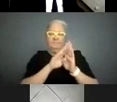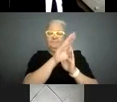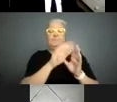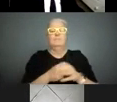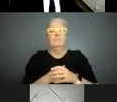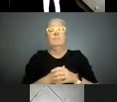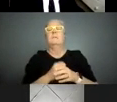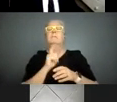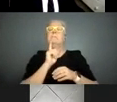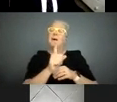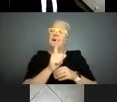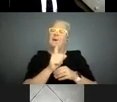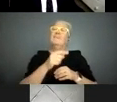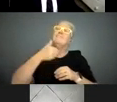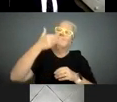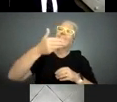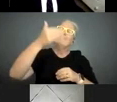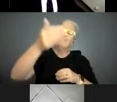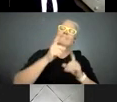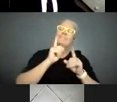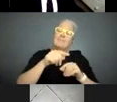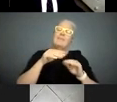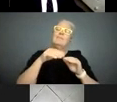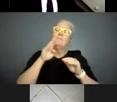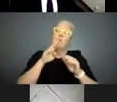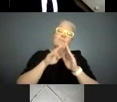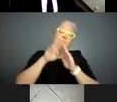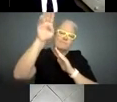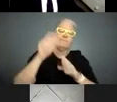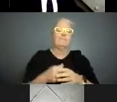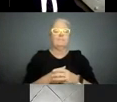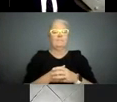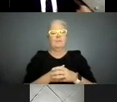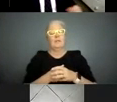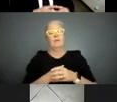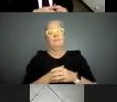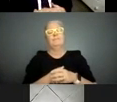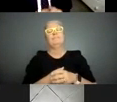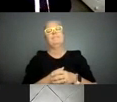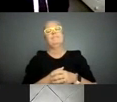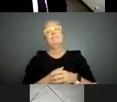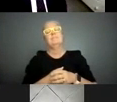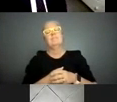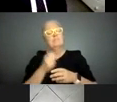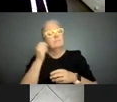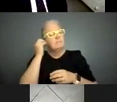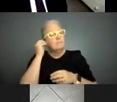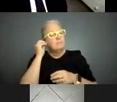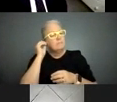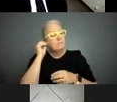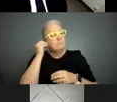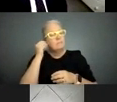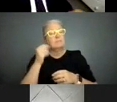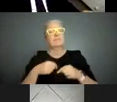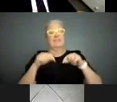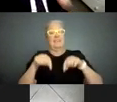long way to go. The good things in India is we have a very lot of good laws right now